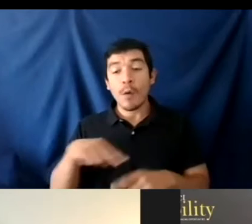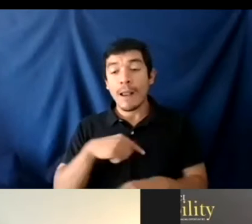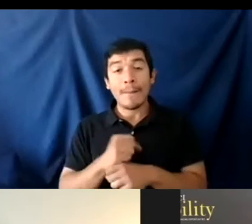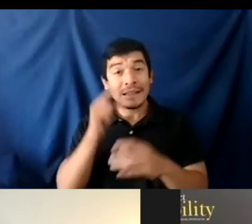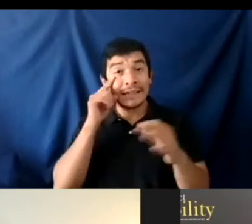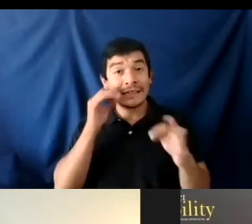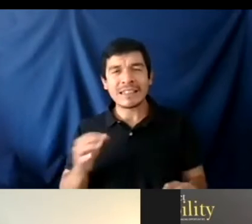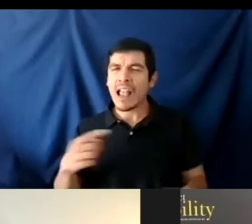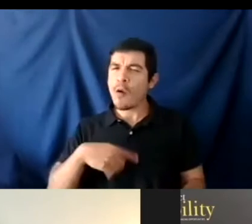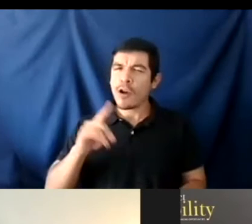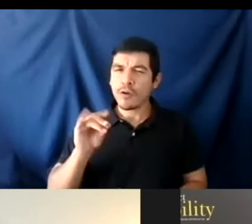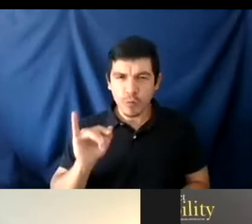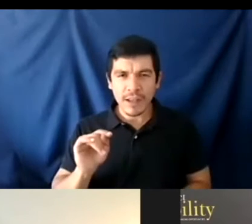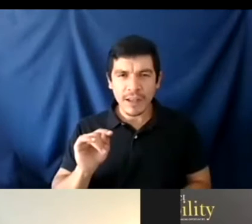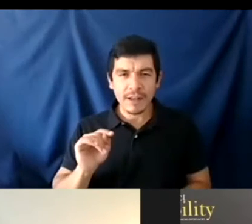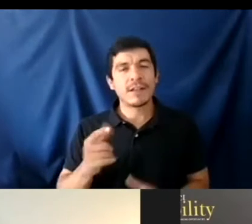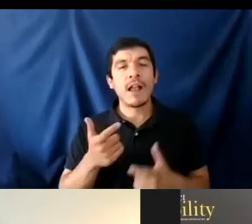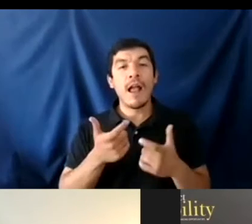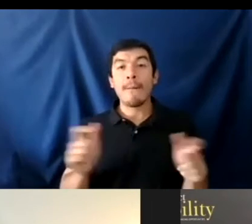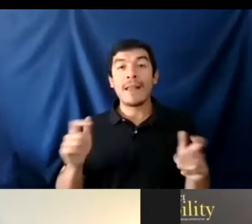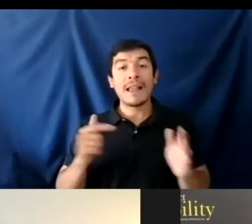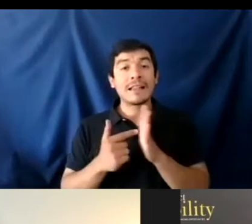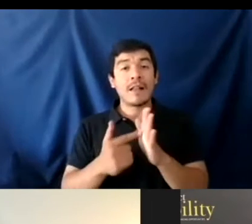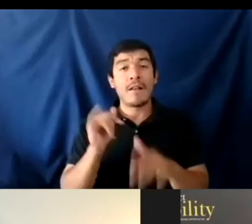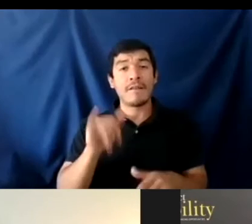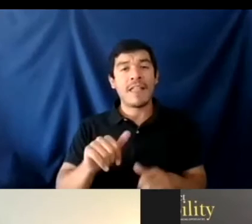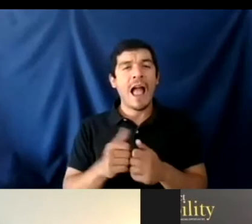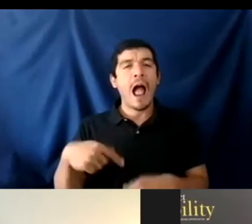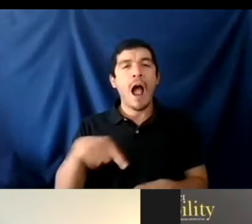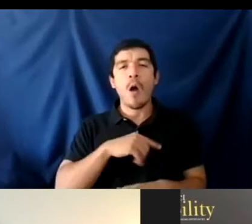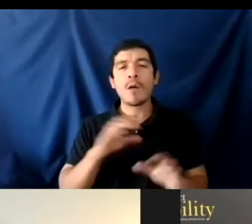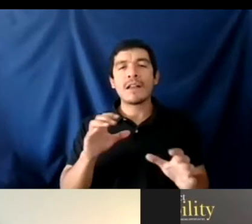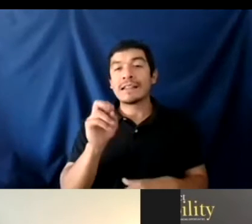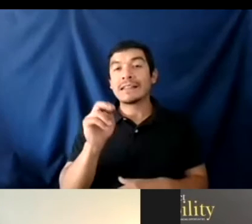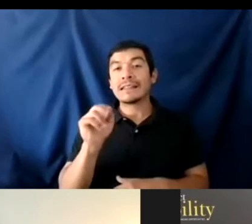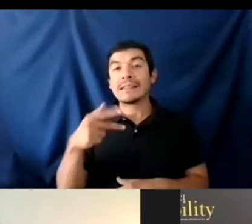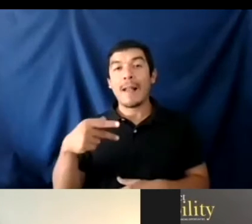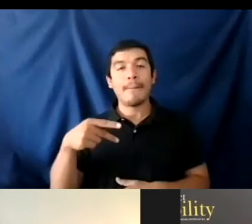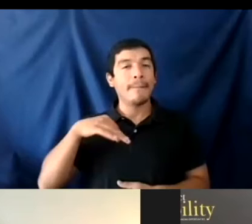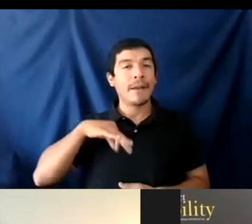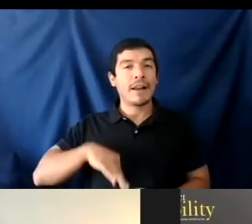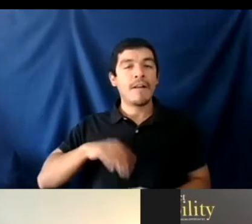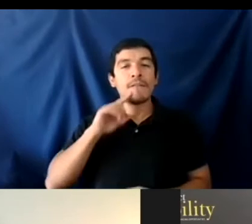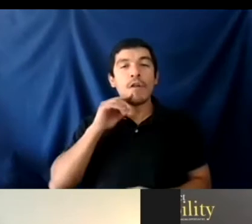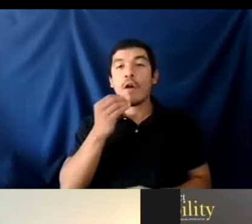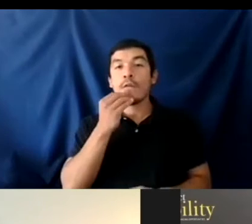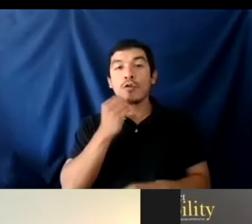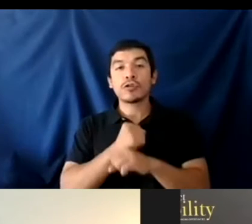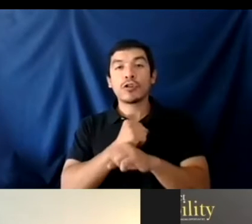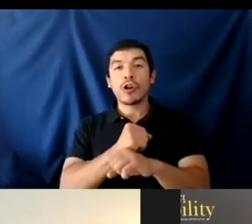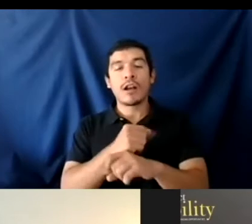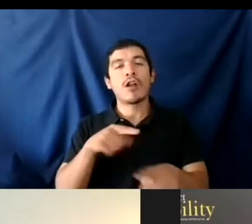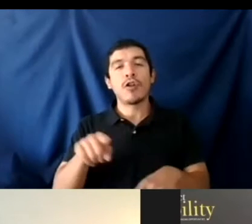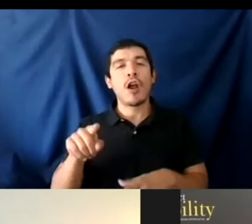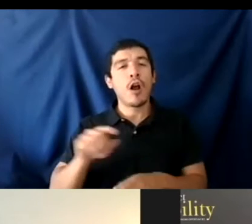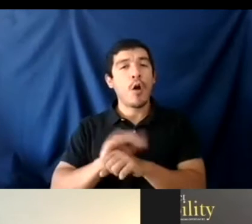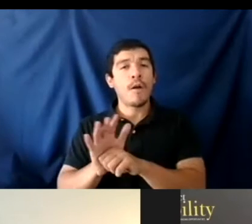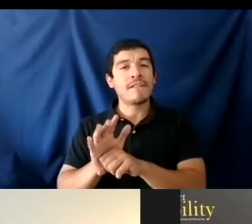roll. Like a big example of that is how we facilitated SNAP benefits to add food security during this pandemic